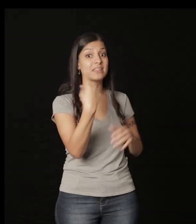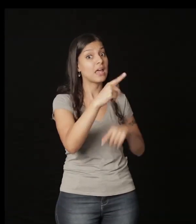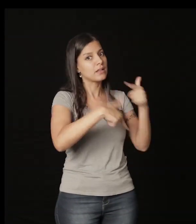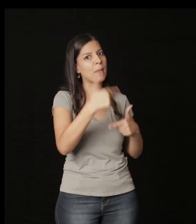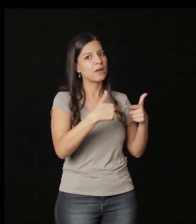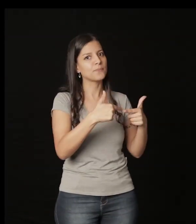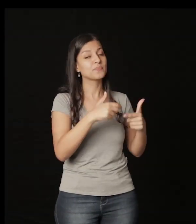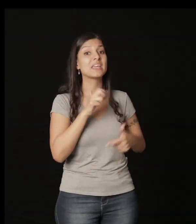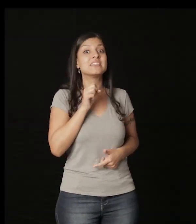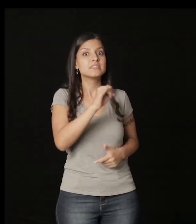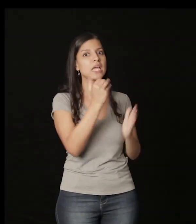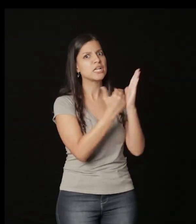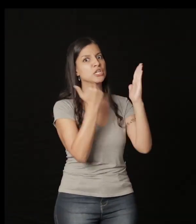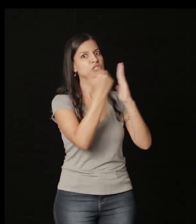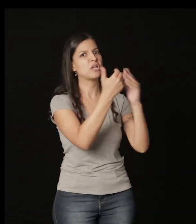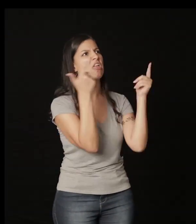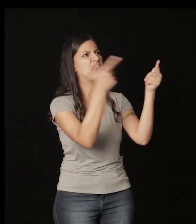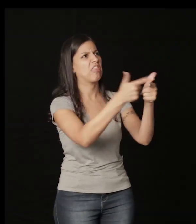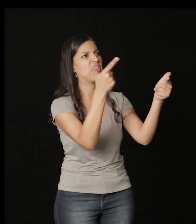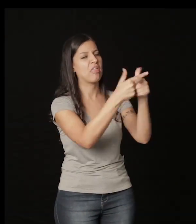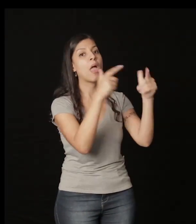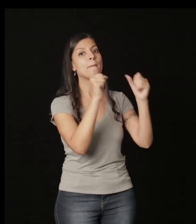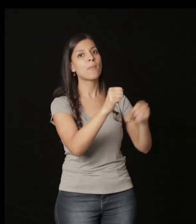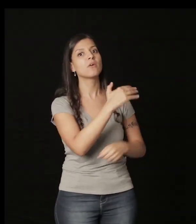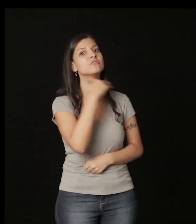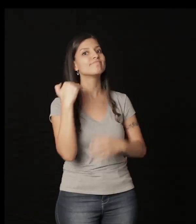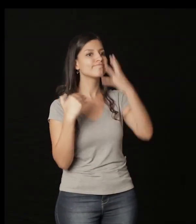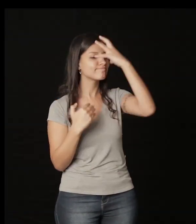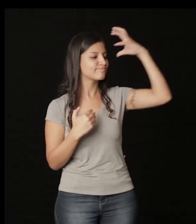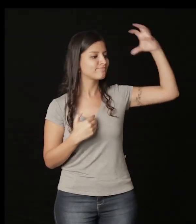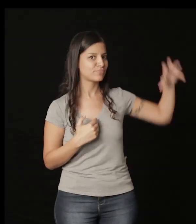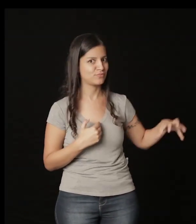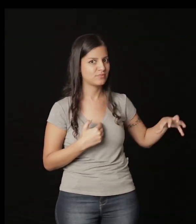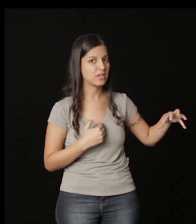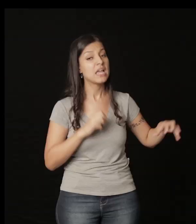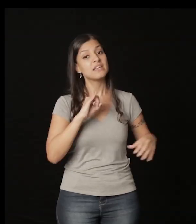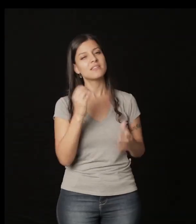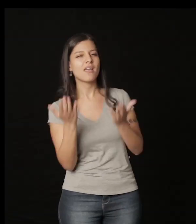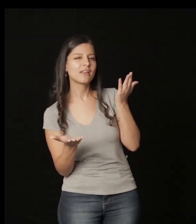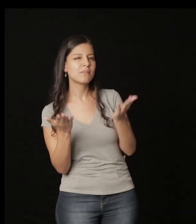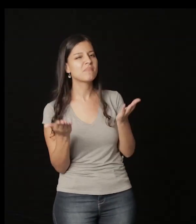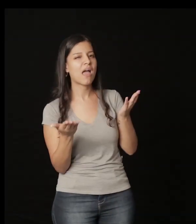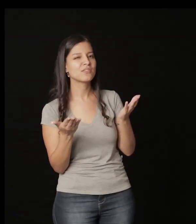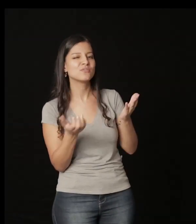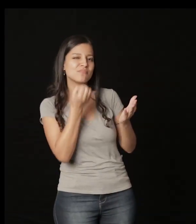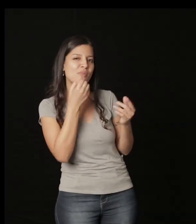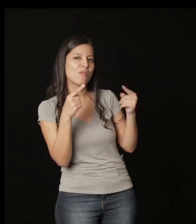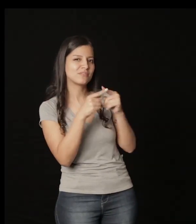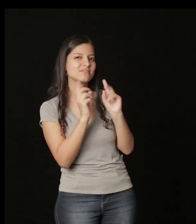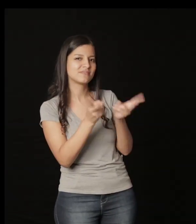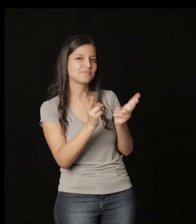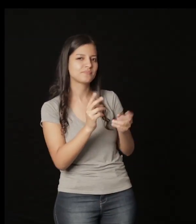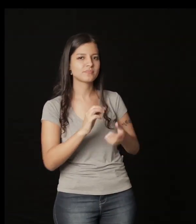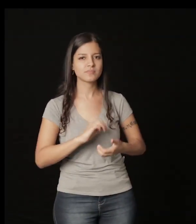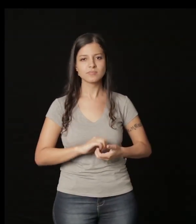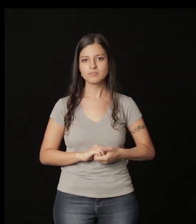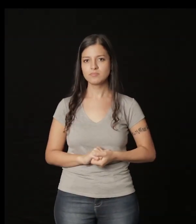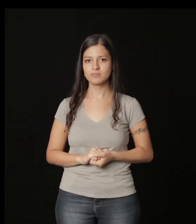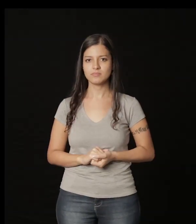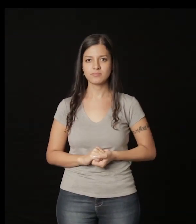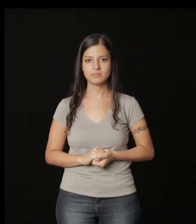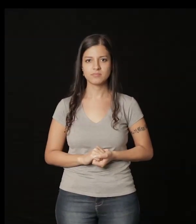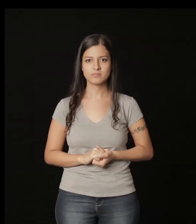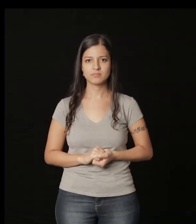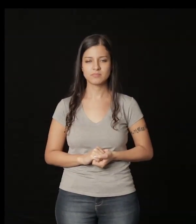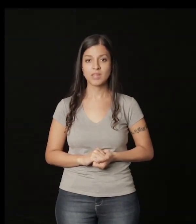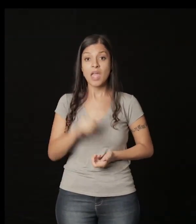head chopped off. But if he gets the balance right, he'll be okay. So we brought her to the camp and we said, we want